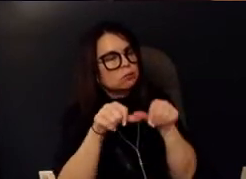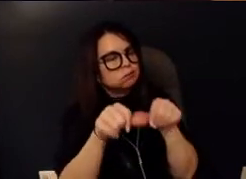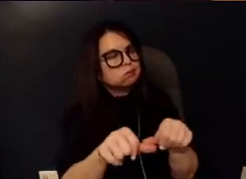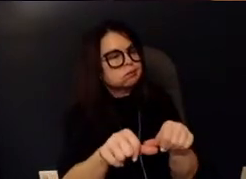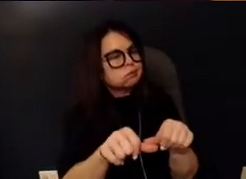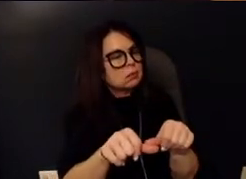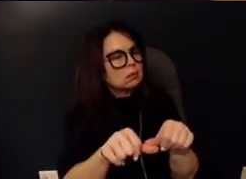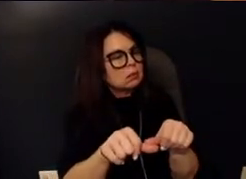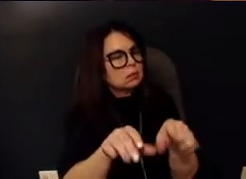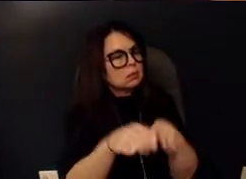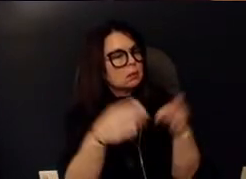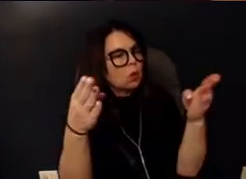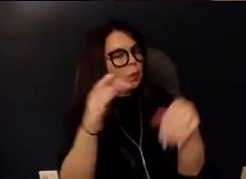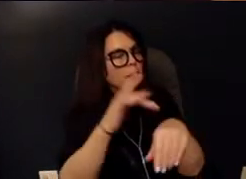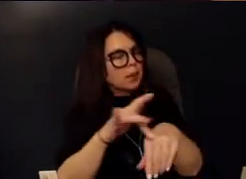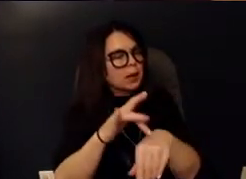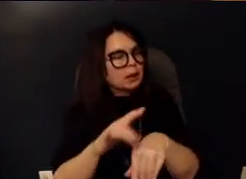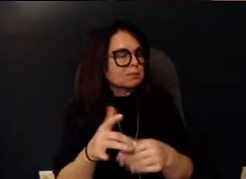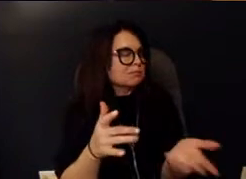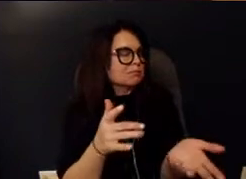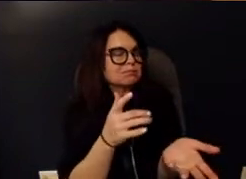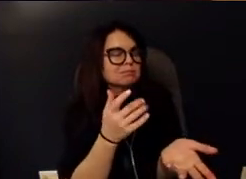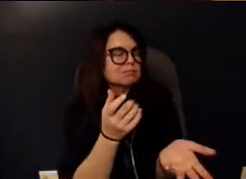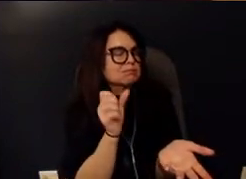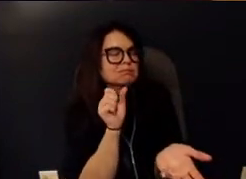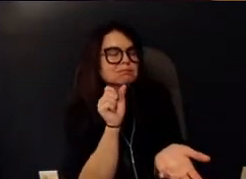Even just a ballpark would be helpful.